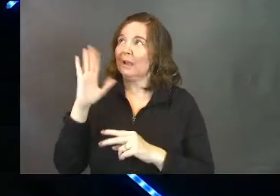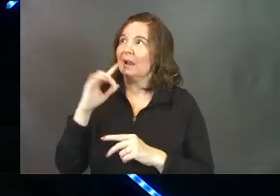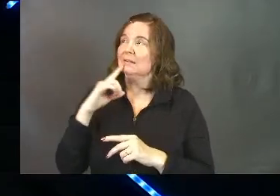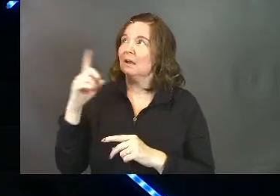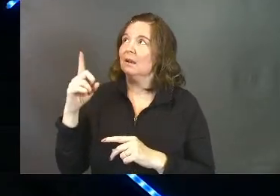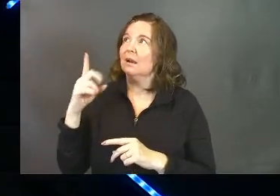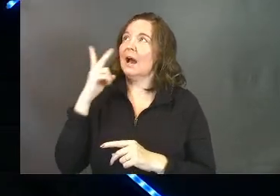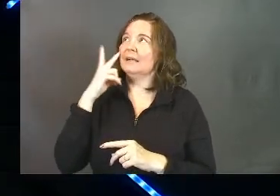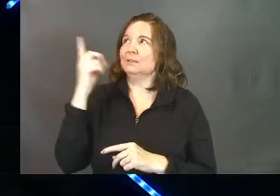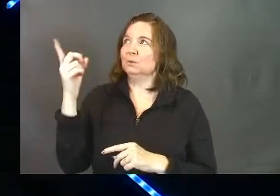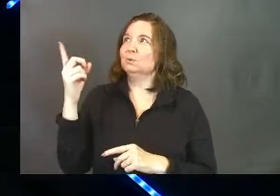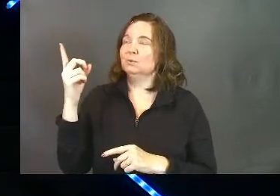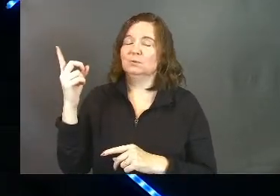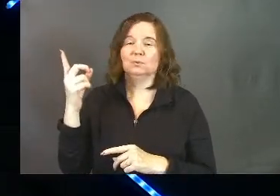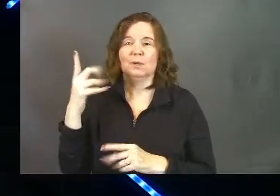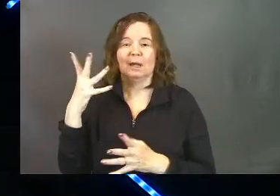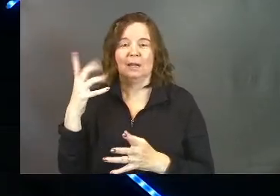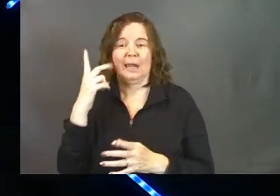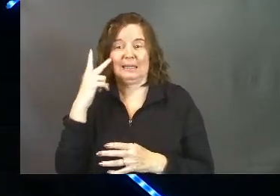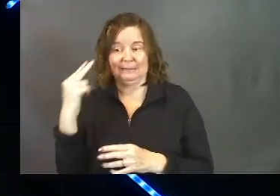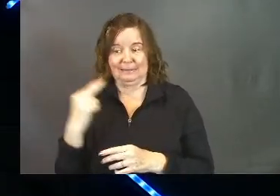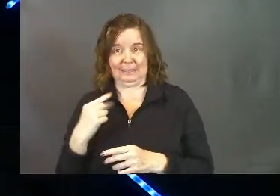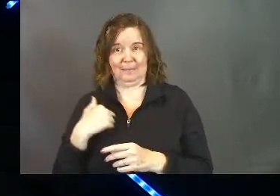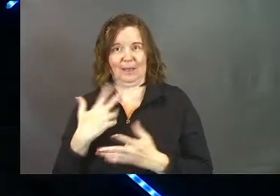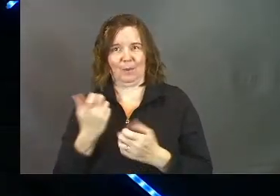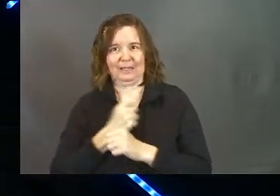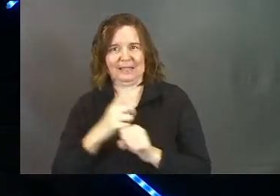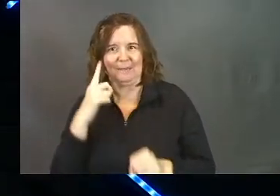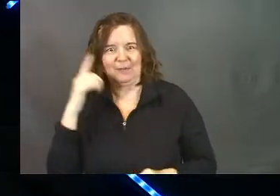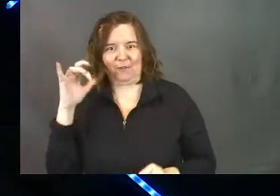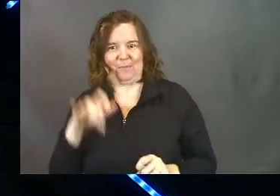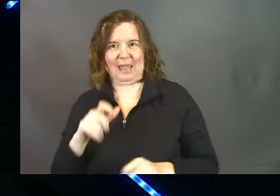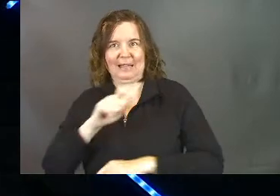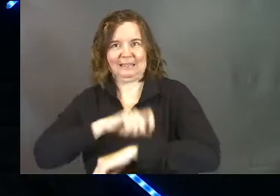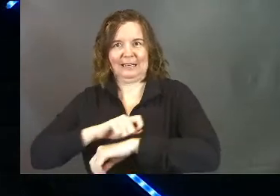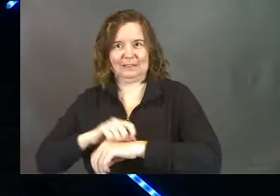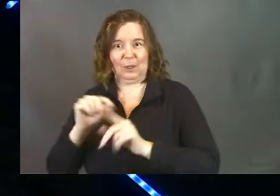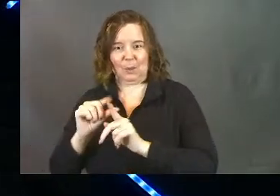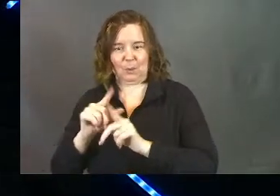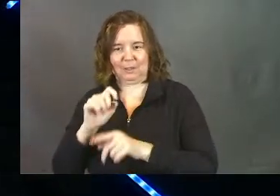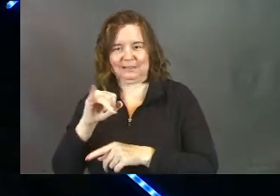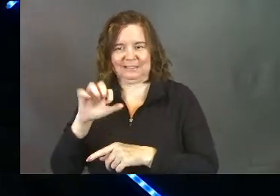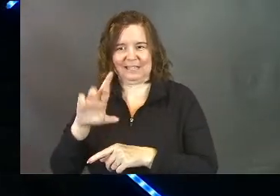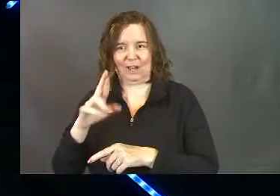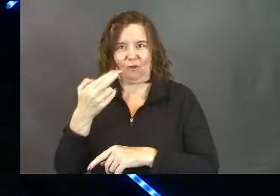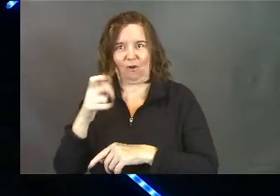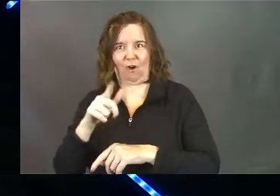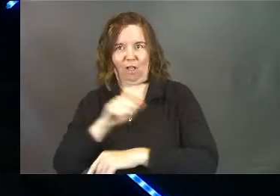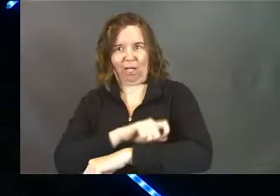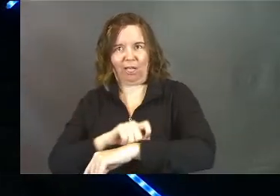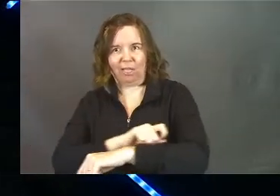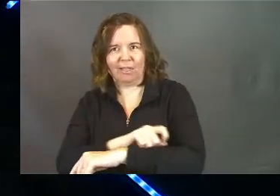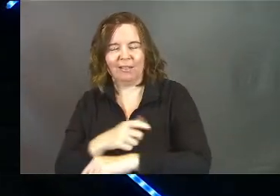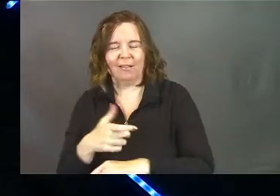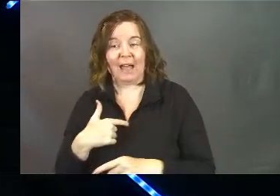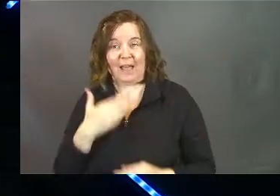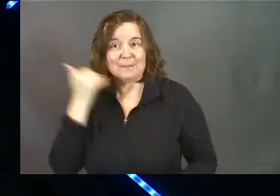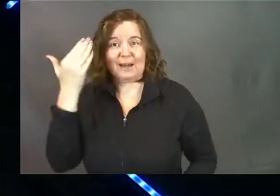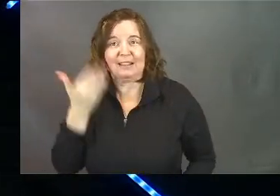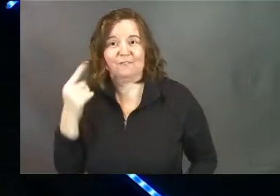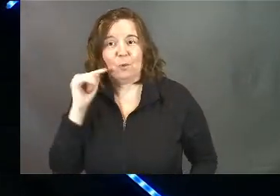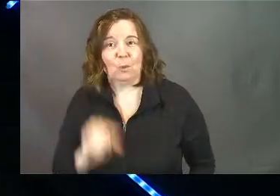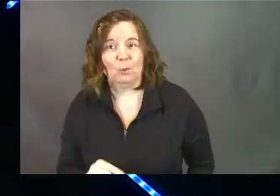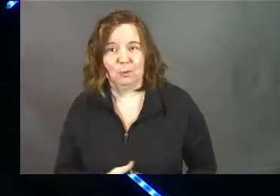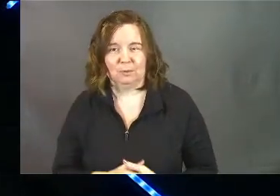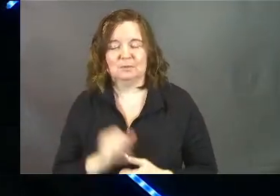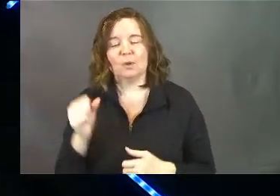I see you, and I want to save you from that, from, you know, tattooing the word Snyder Hall on your calf. I've got better things for